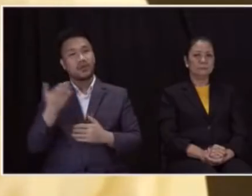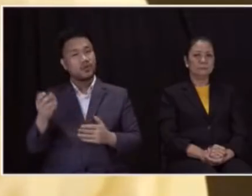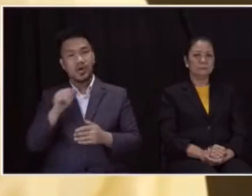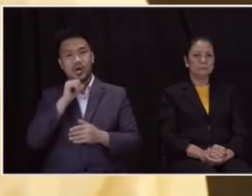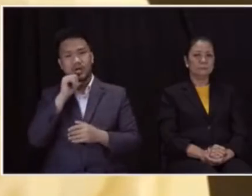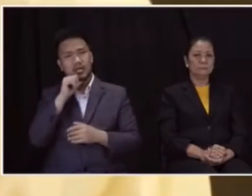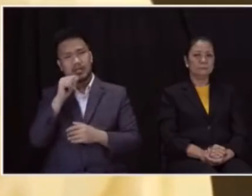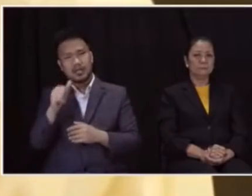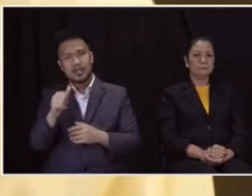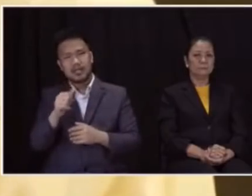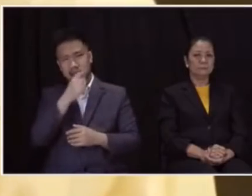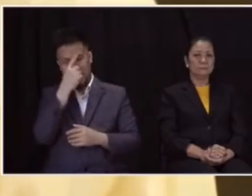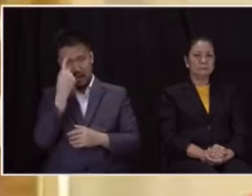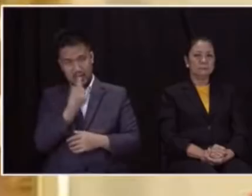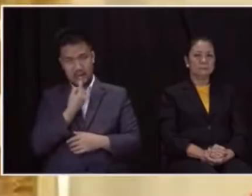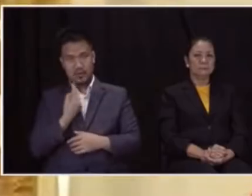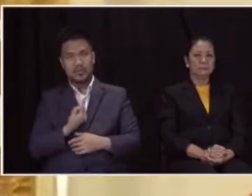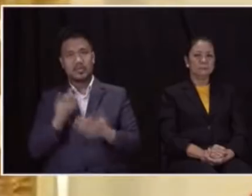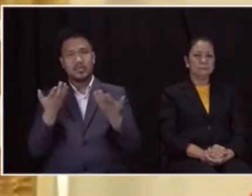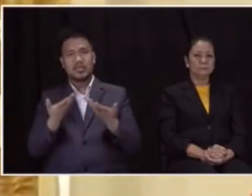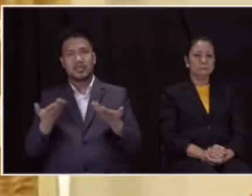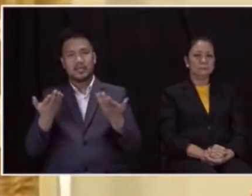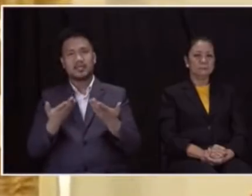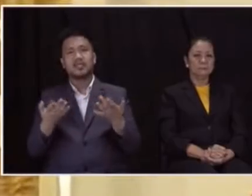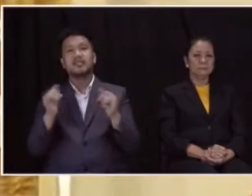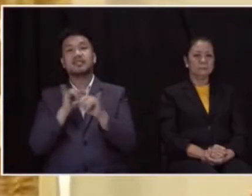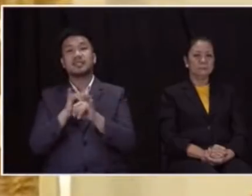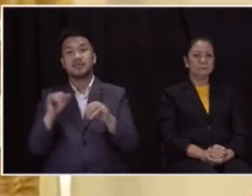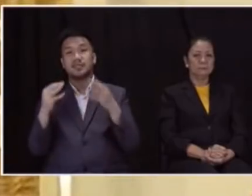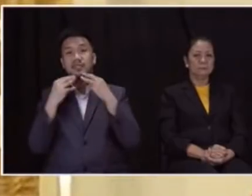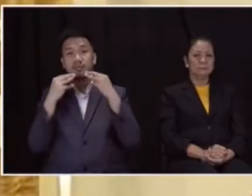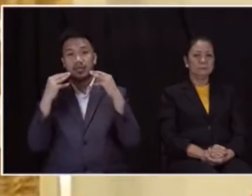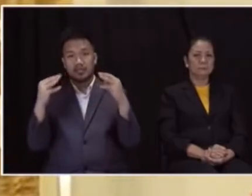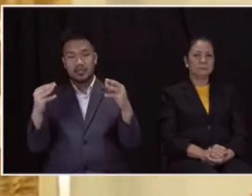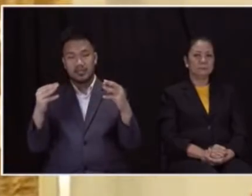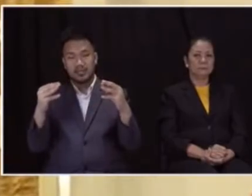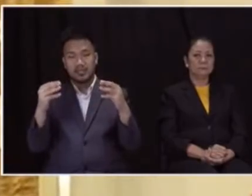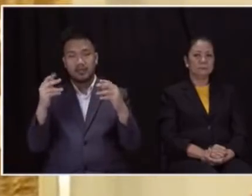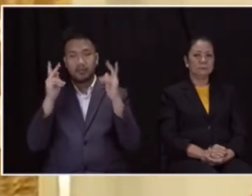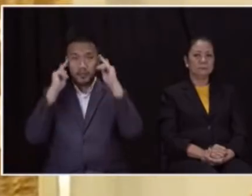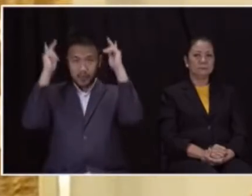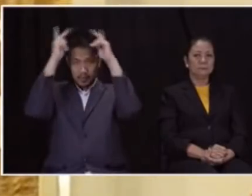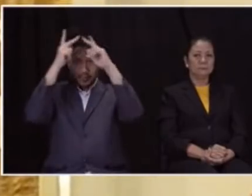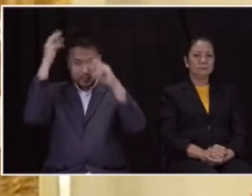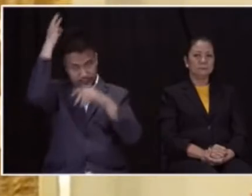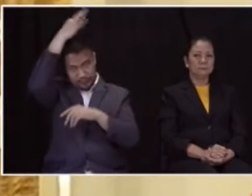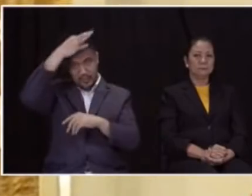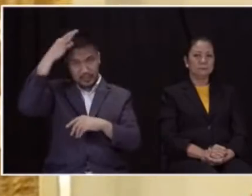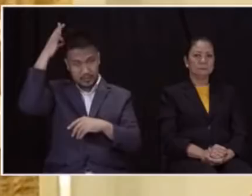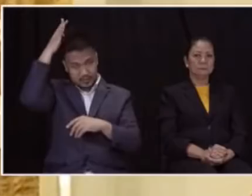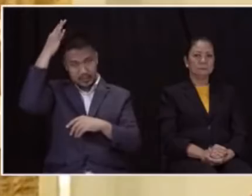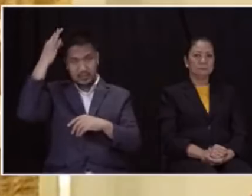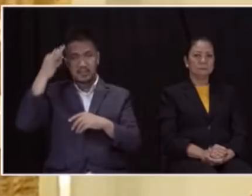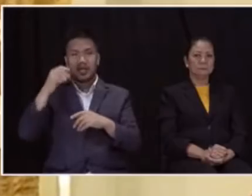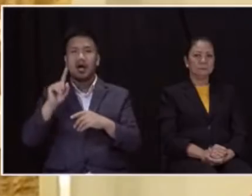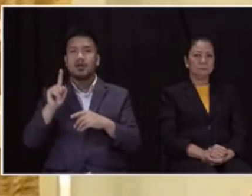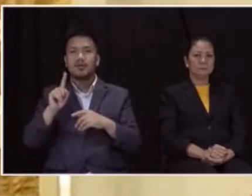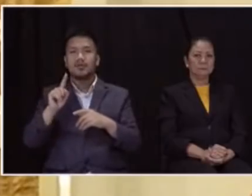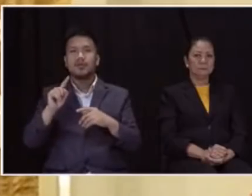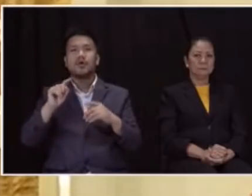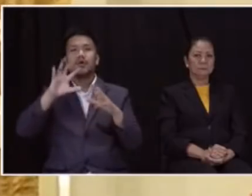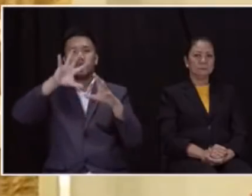not in this alone. As Pope Francis is stressing the synodal characteristic of